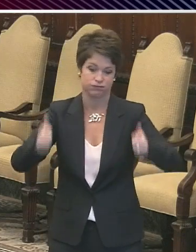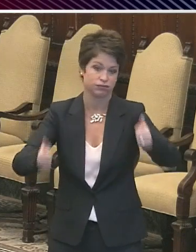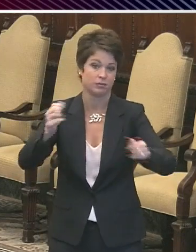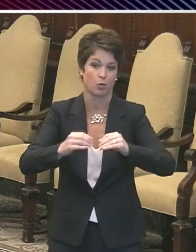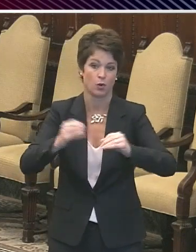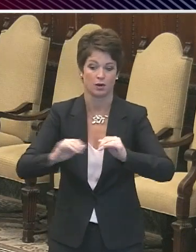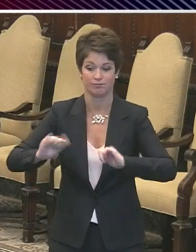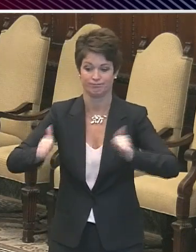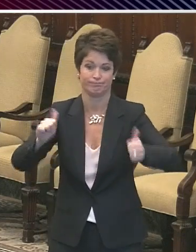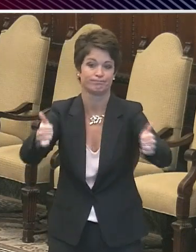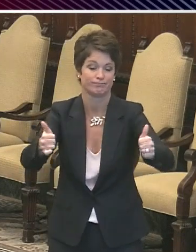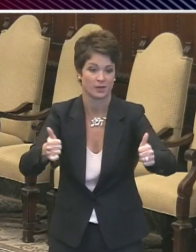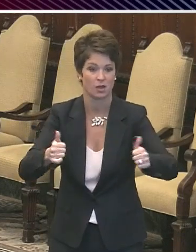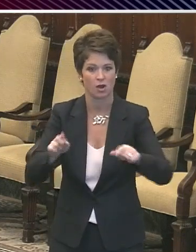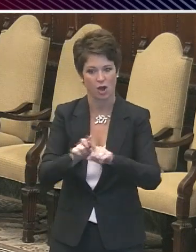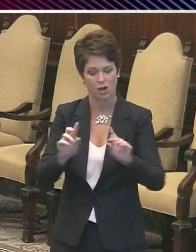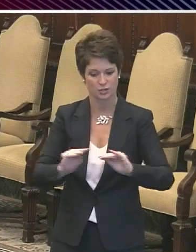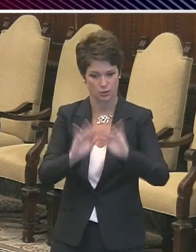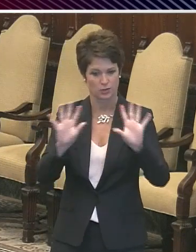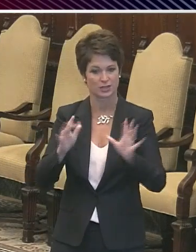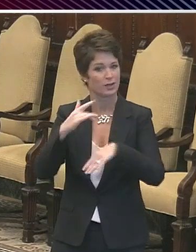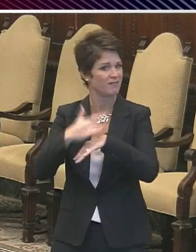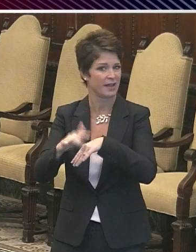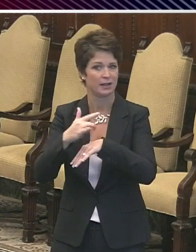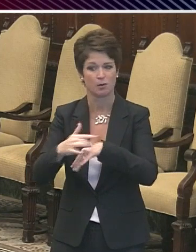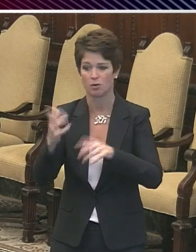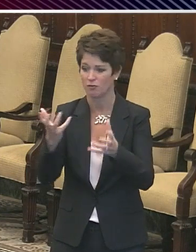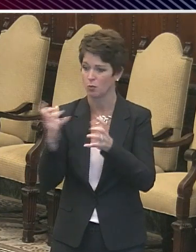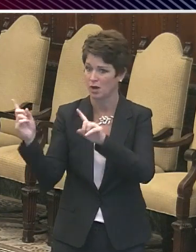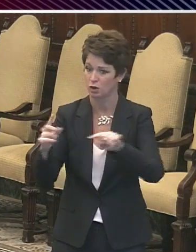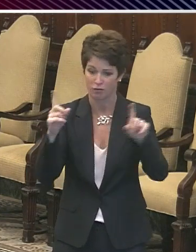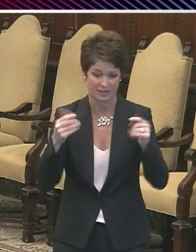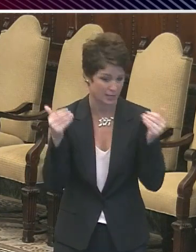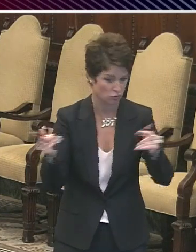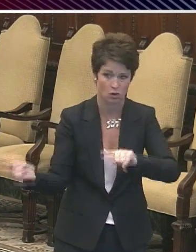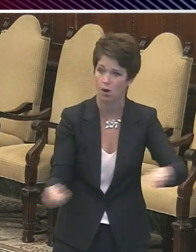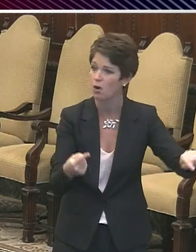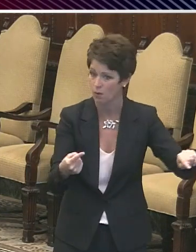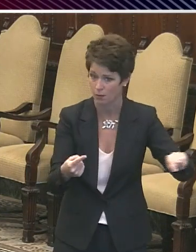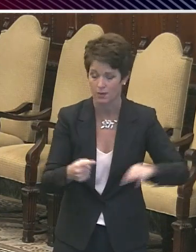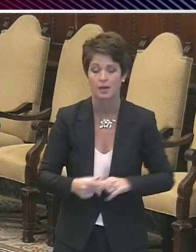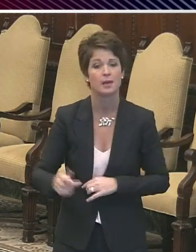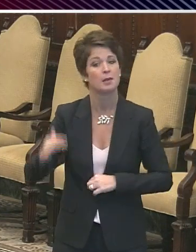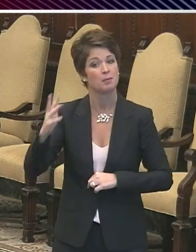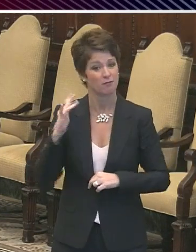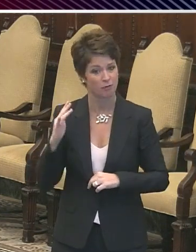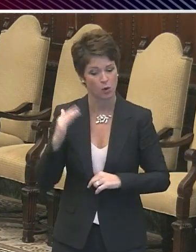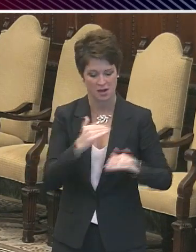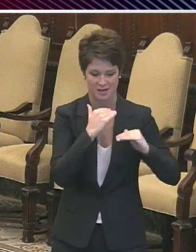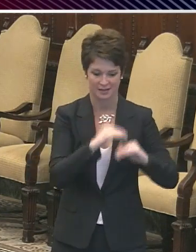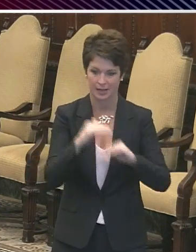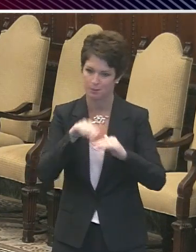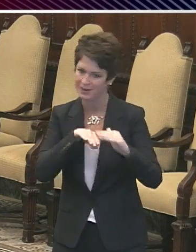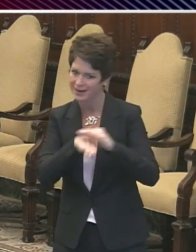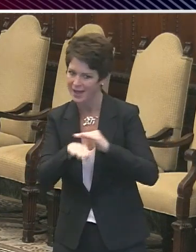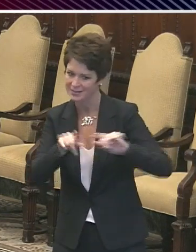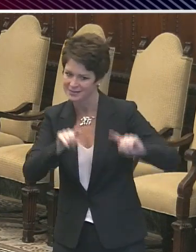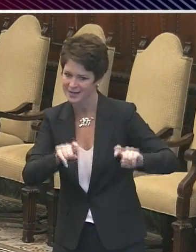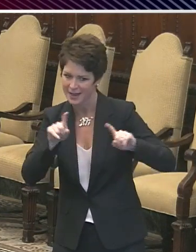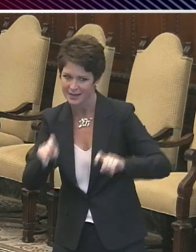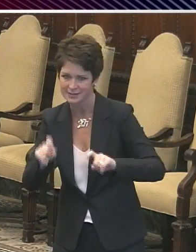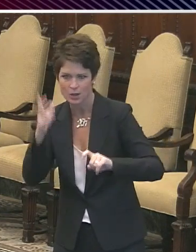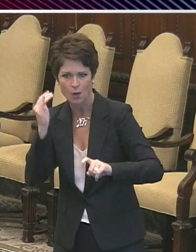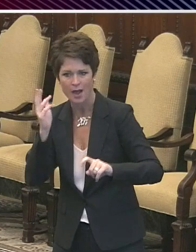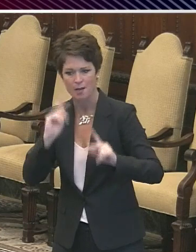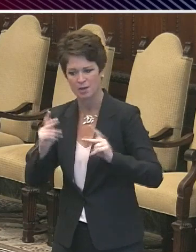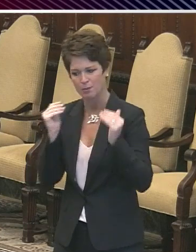test sites. With that, there clearly is availability of testing across the city now. In the past, we've limited access to testing because there are only so many